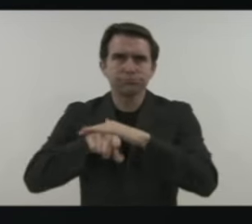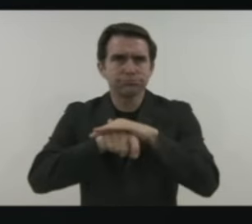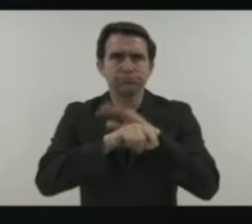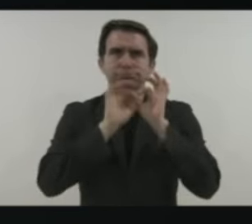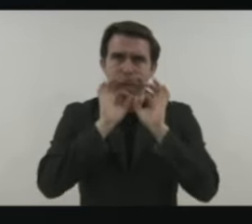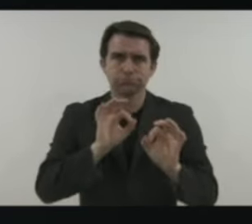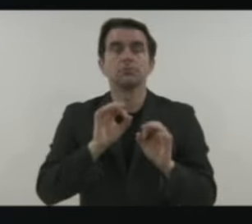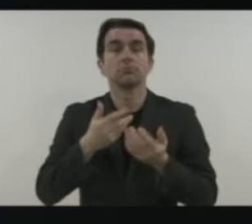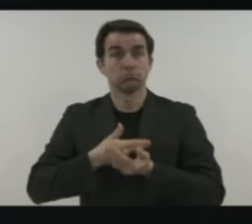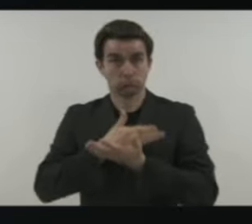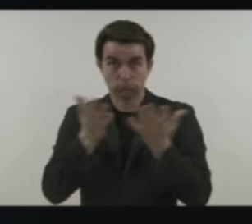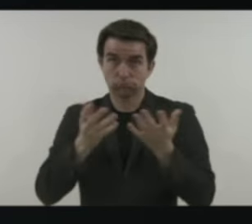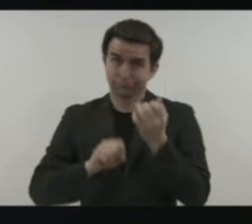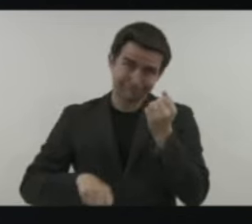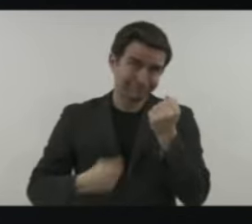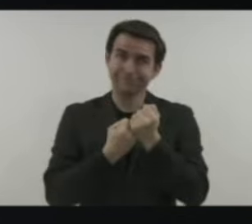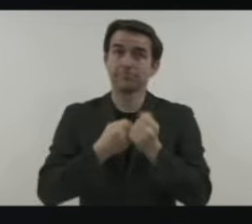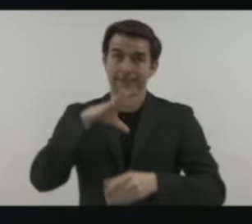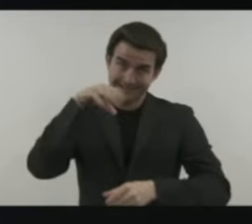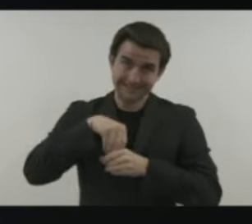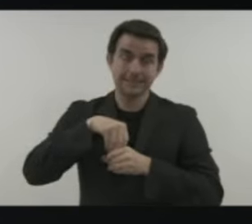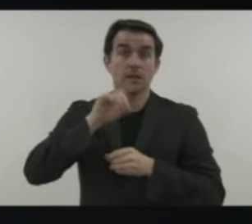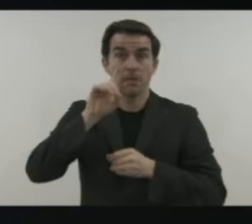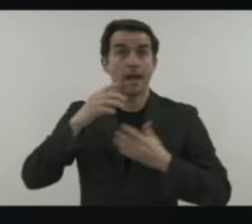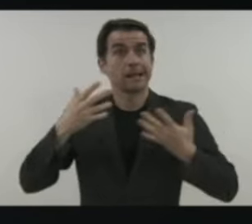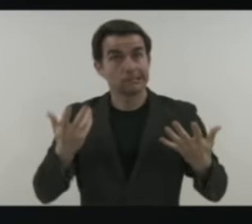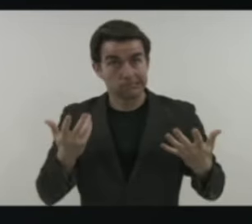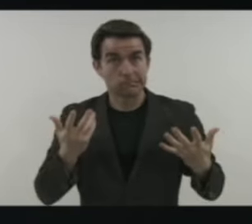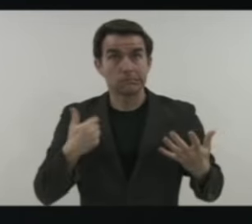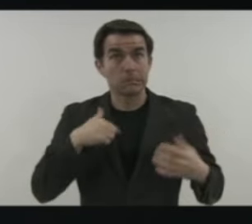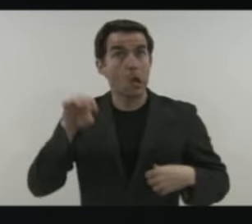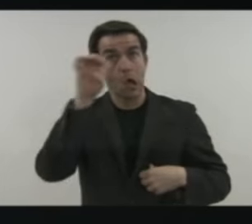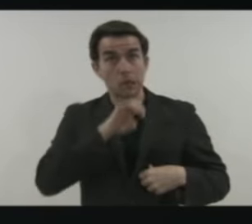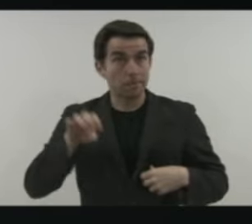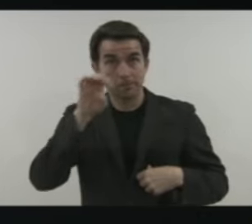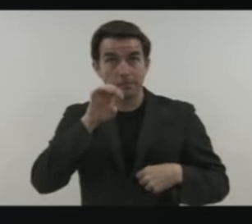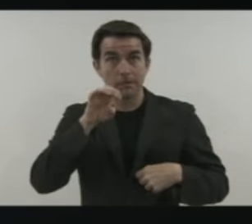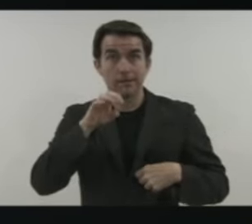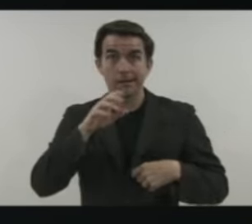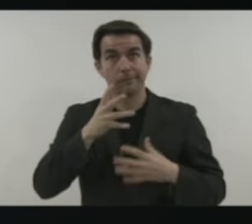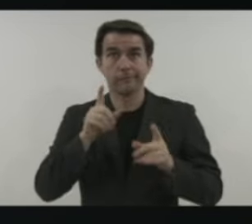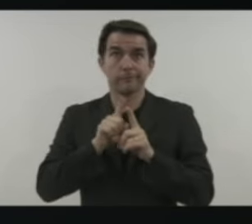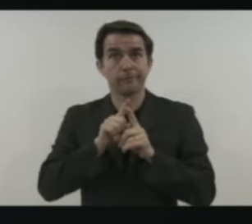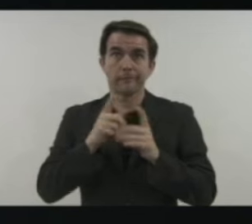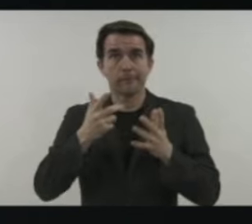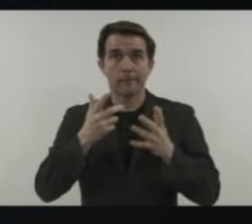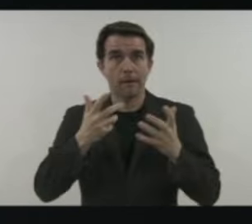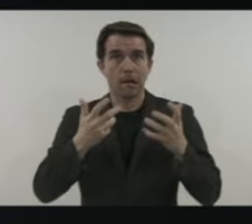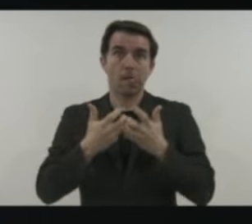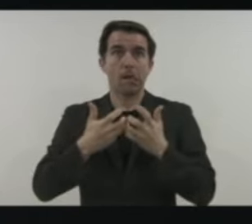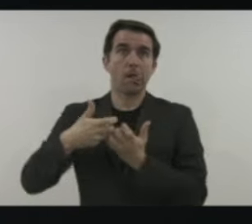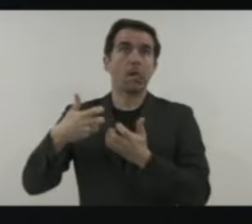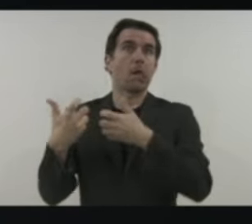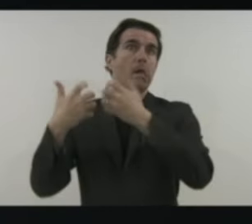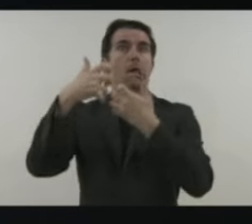Europe, rather than think about the European and the global interest in a world that is rapidly changing. And the easiest